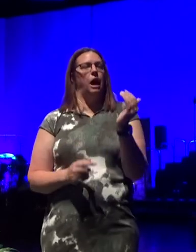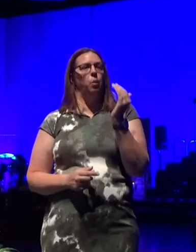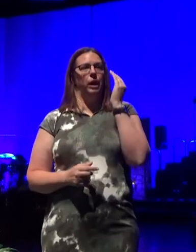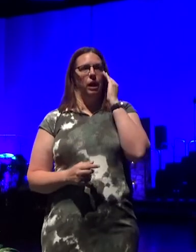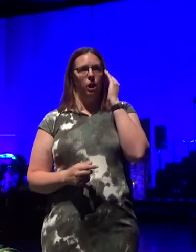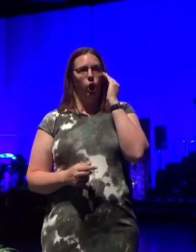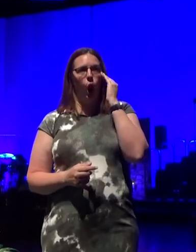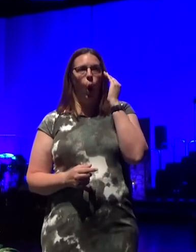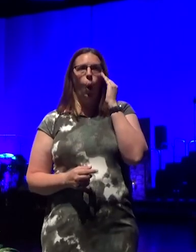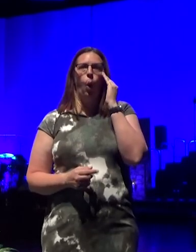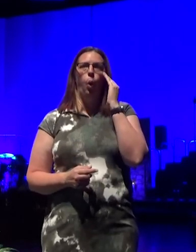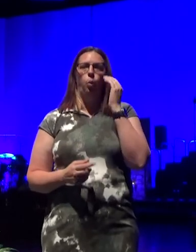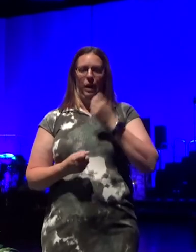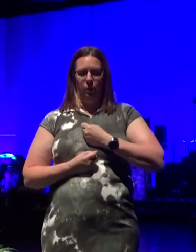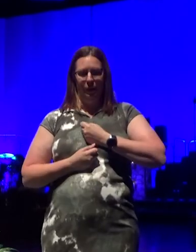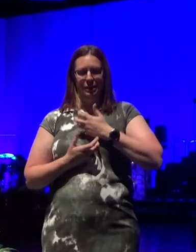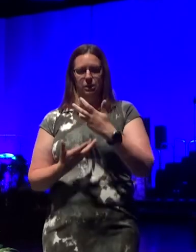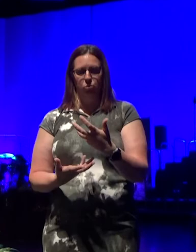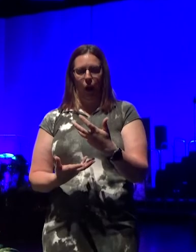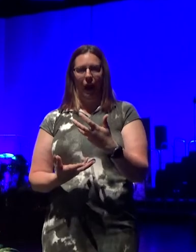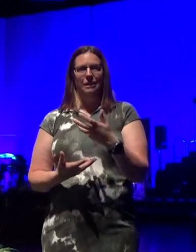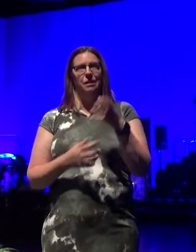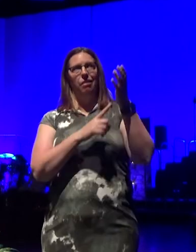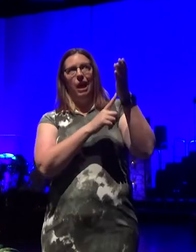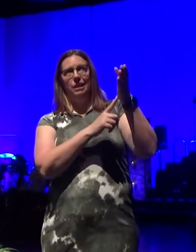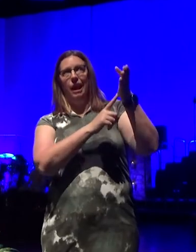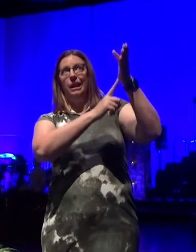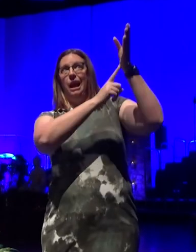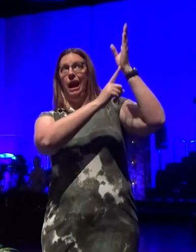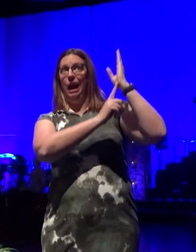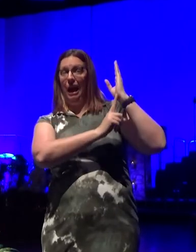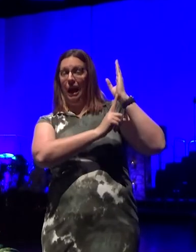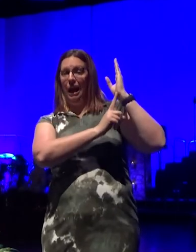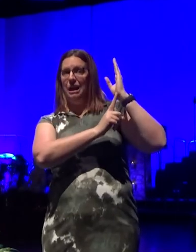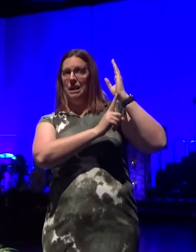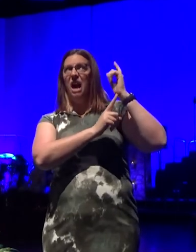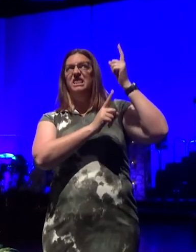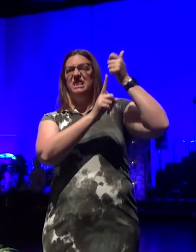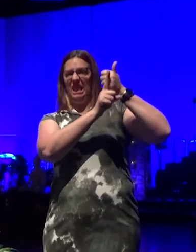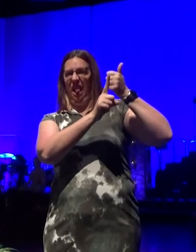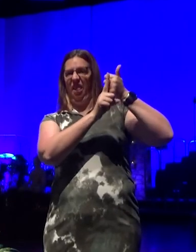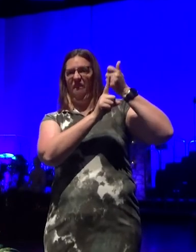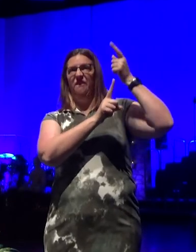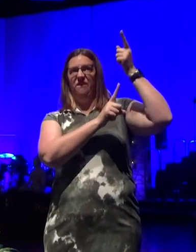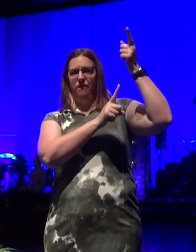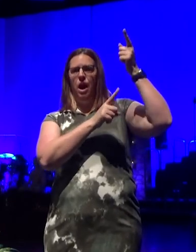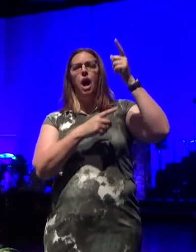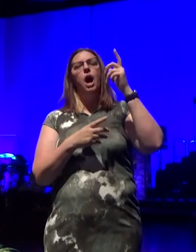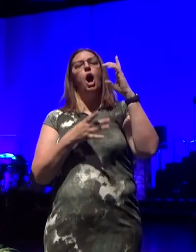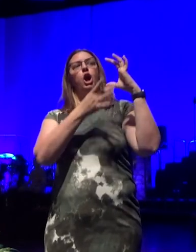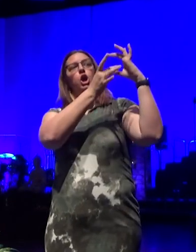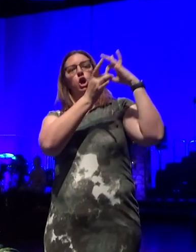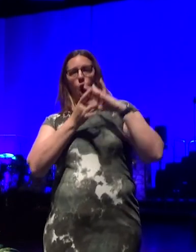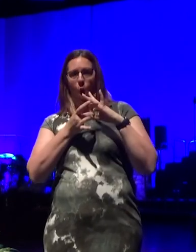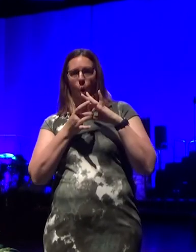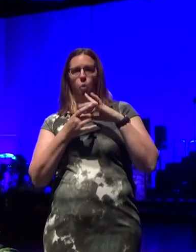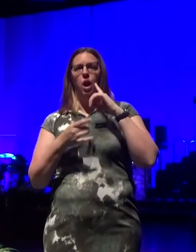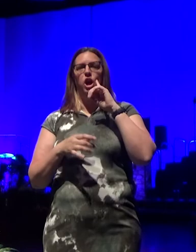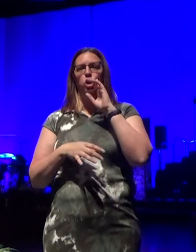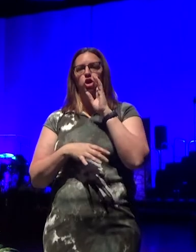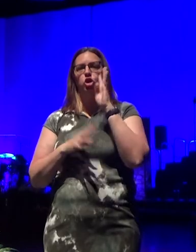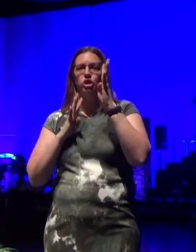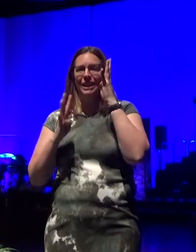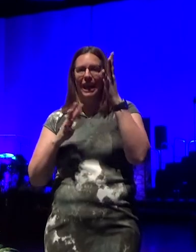indeed that being our highest self co-creates with that divine mind a life of grand